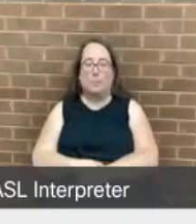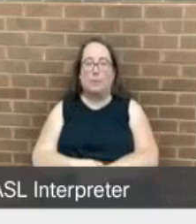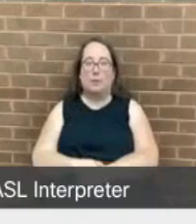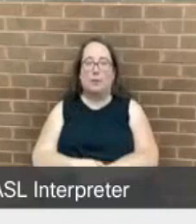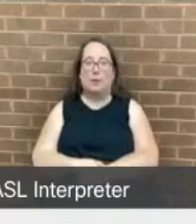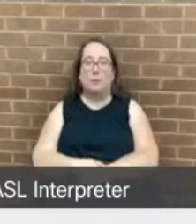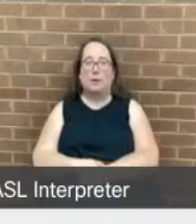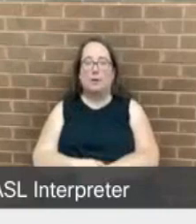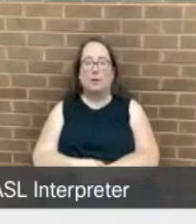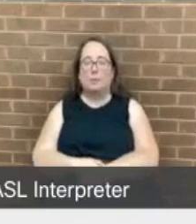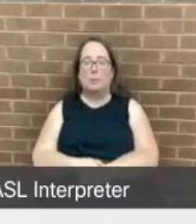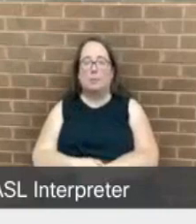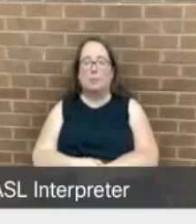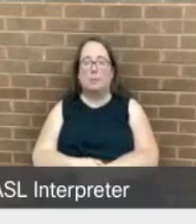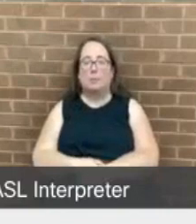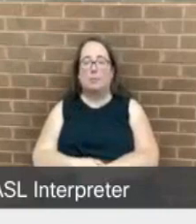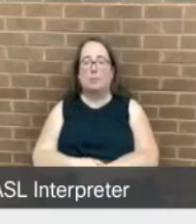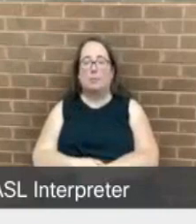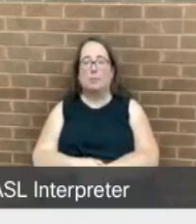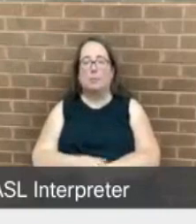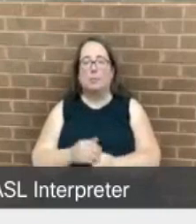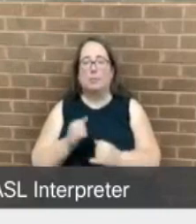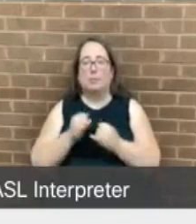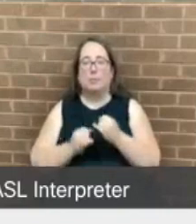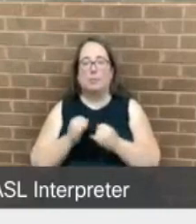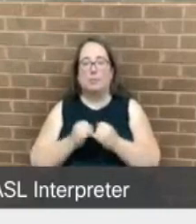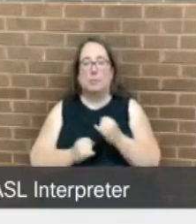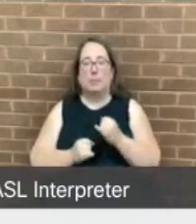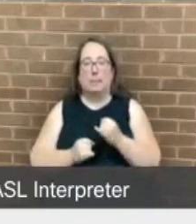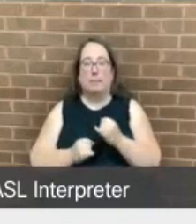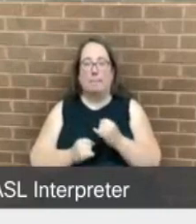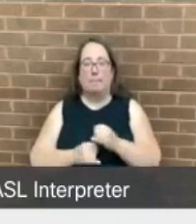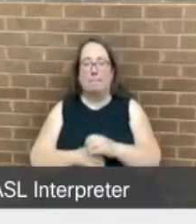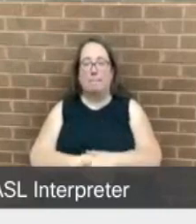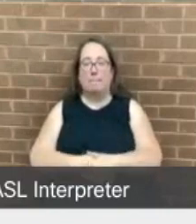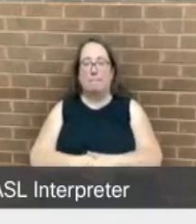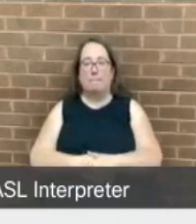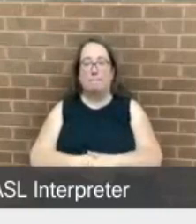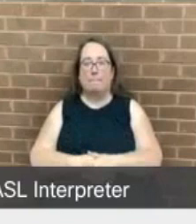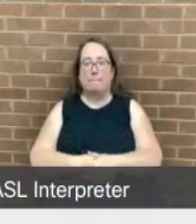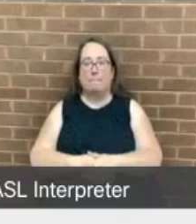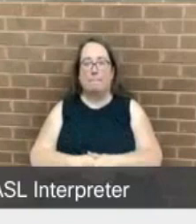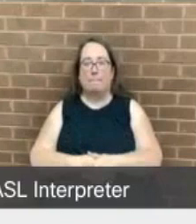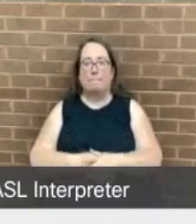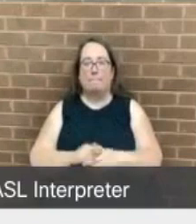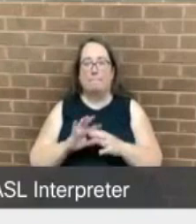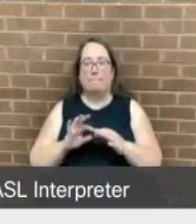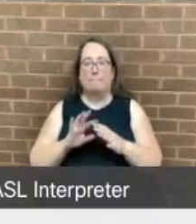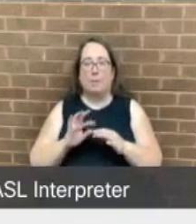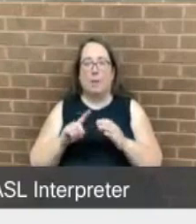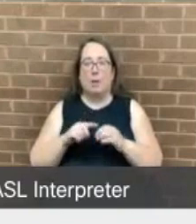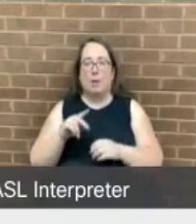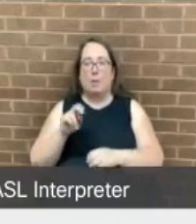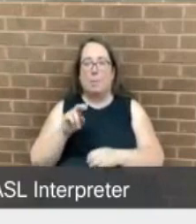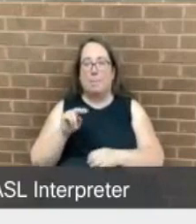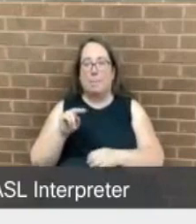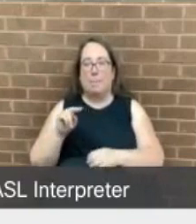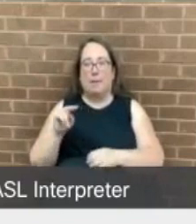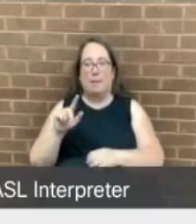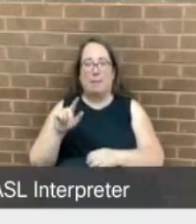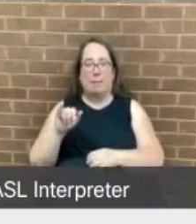And I think the last thing I would hearken back to is the comments about the Penn line and the Camden line.